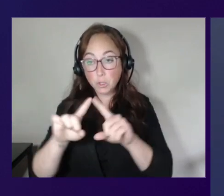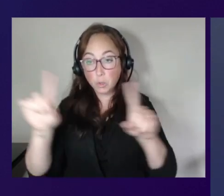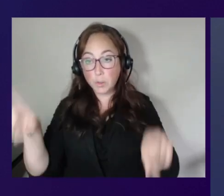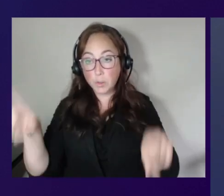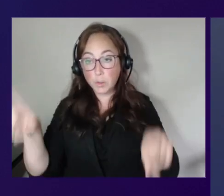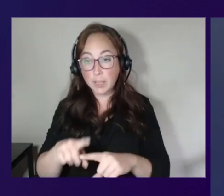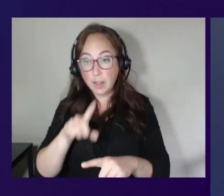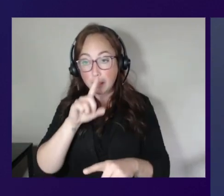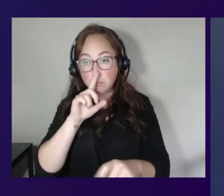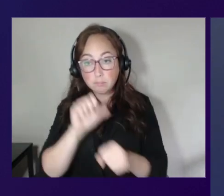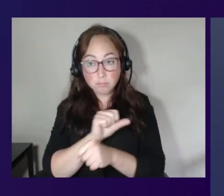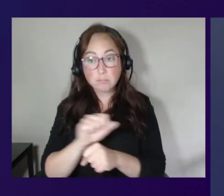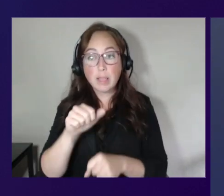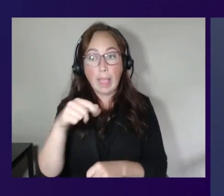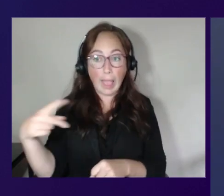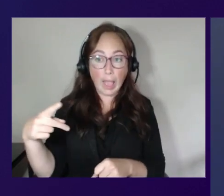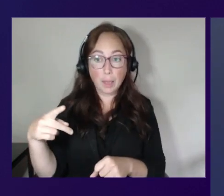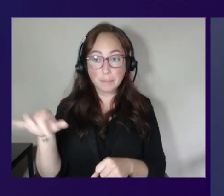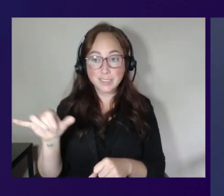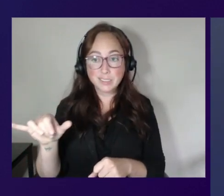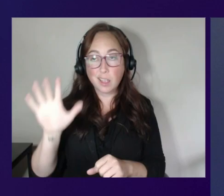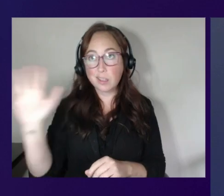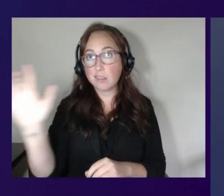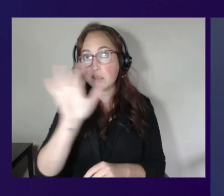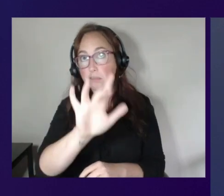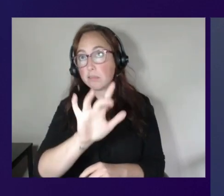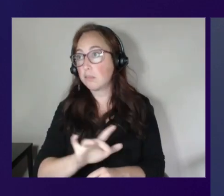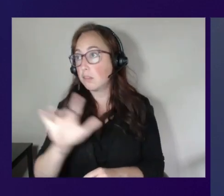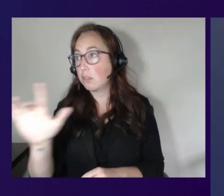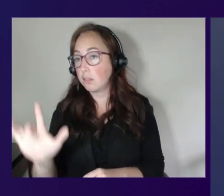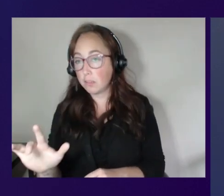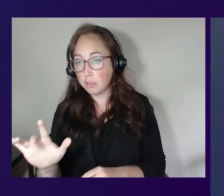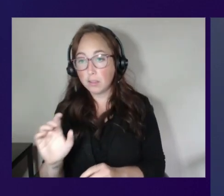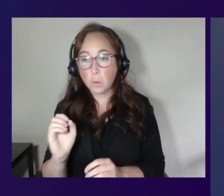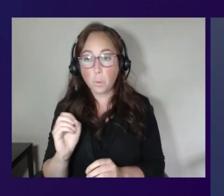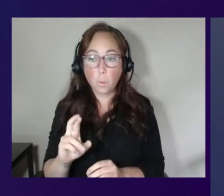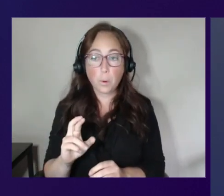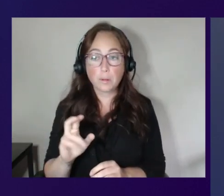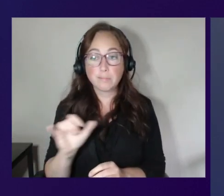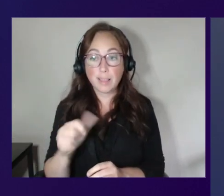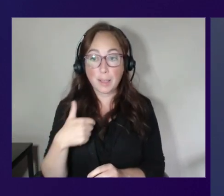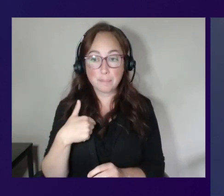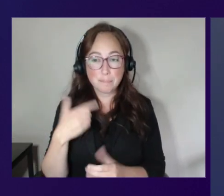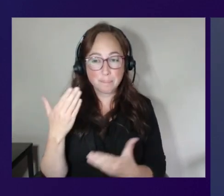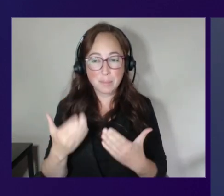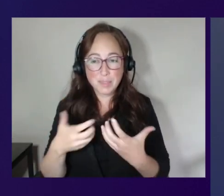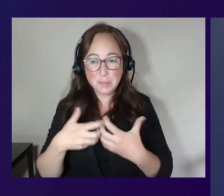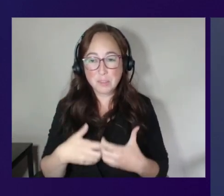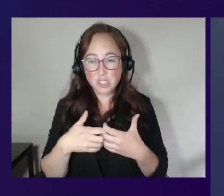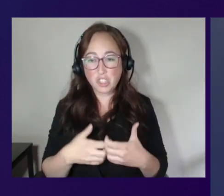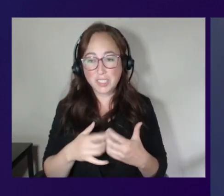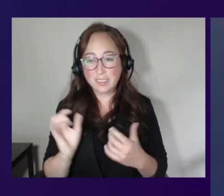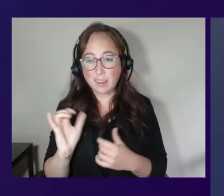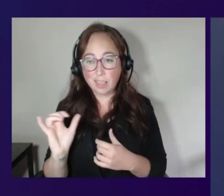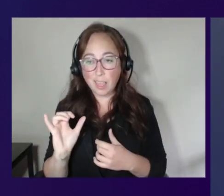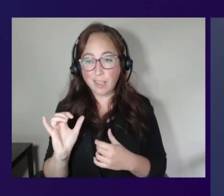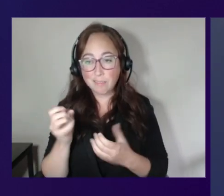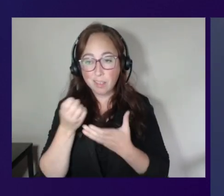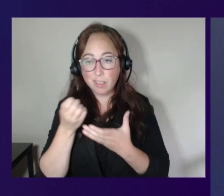realize it, but it's like pushing buttons. Or maybe like machine, like